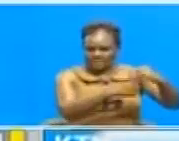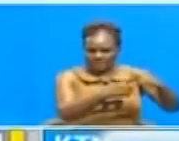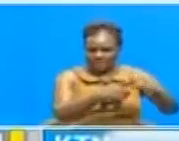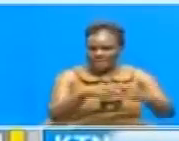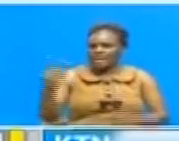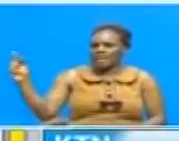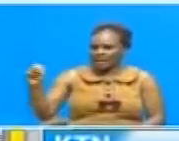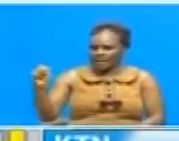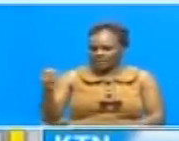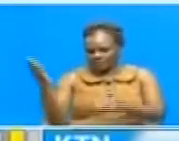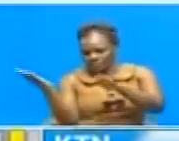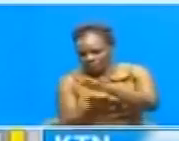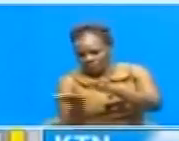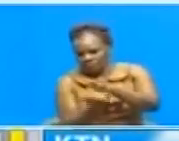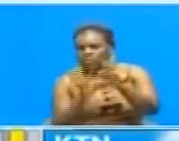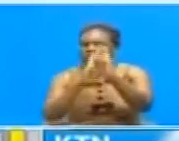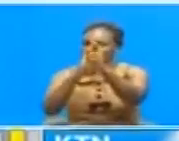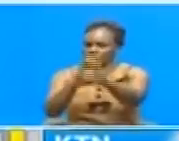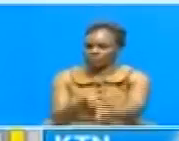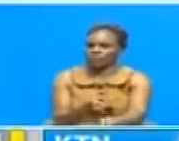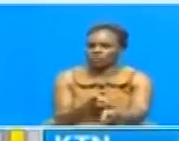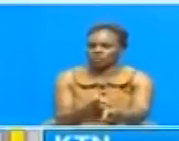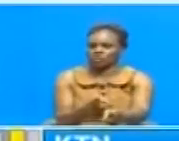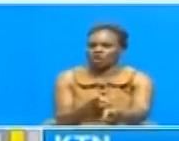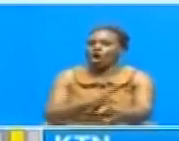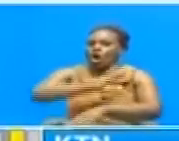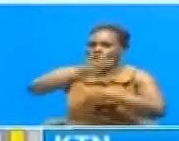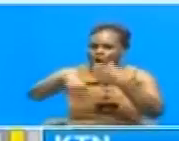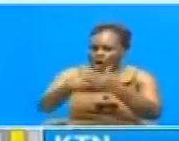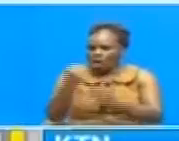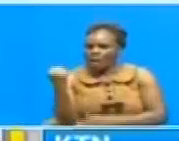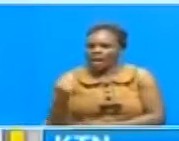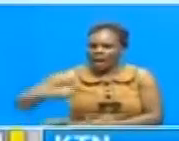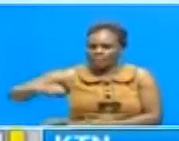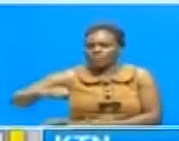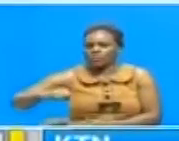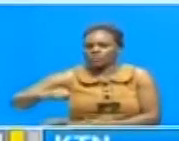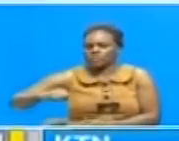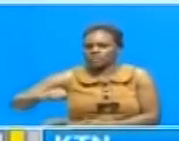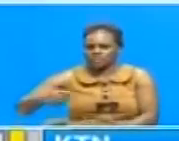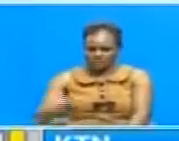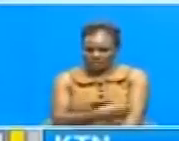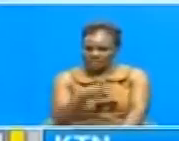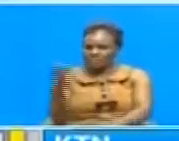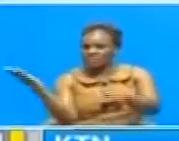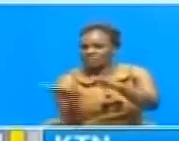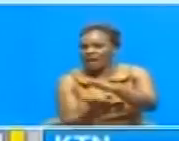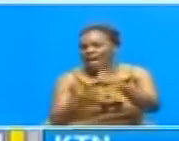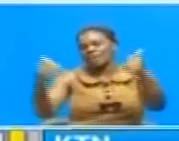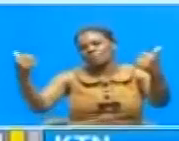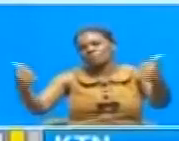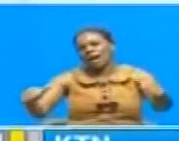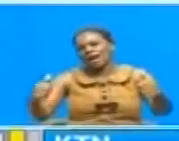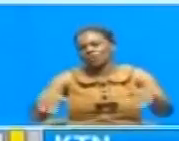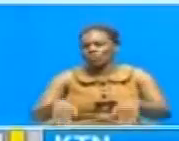NACADA must file a report on all the substance of abuse every 6 months. They have not filed one, so we